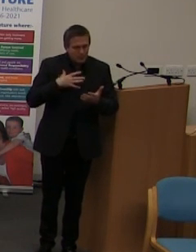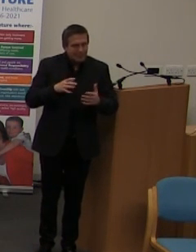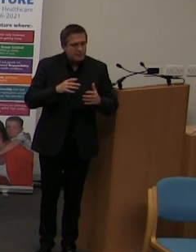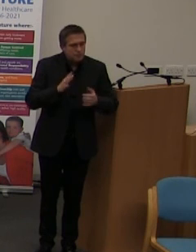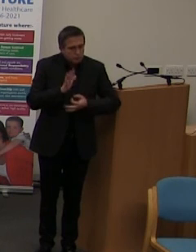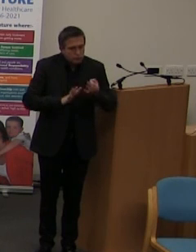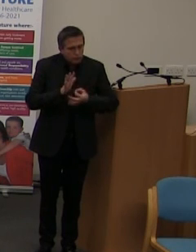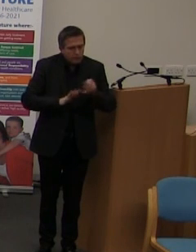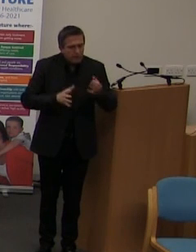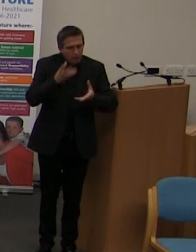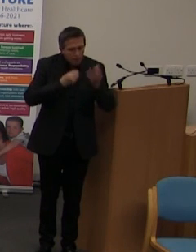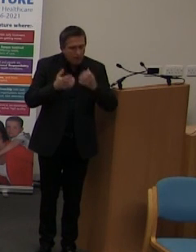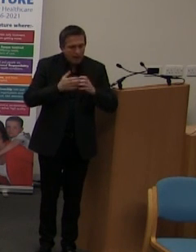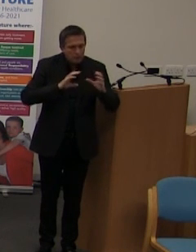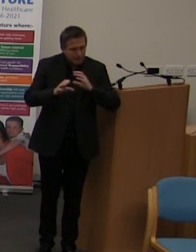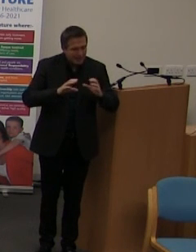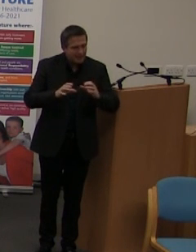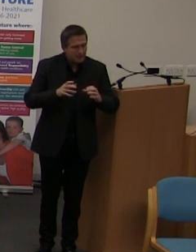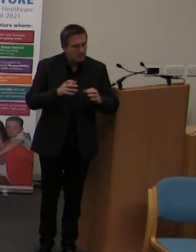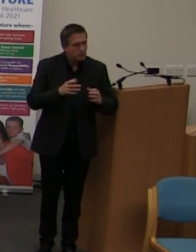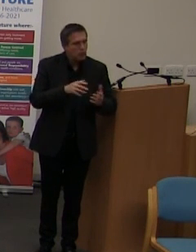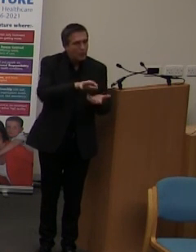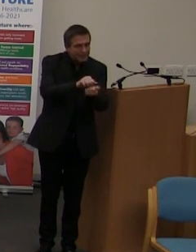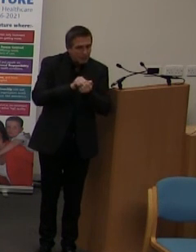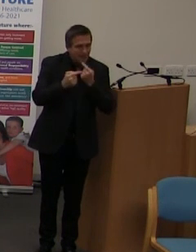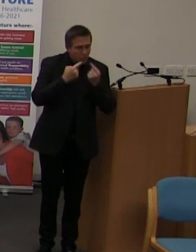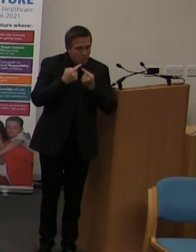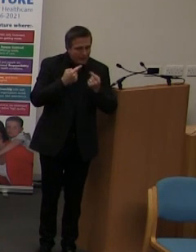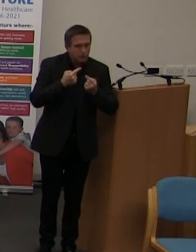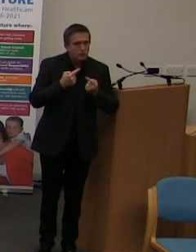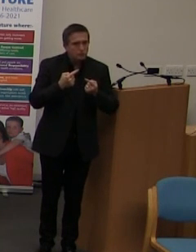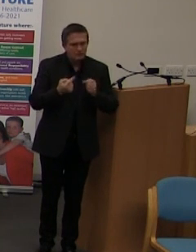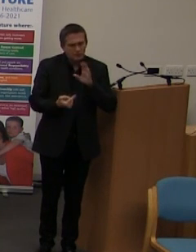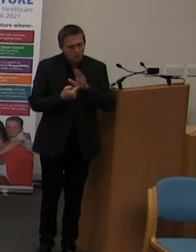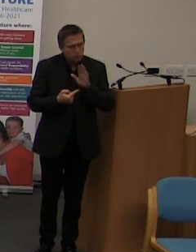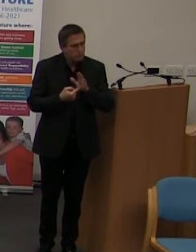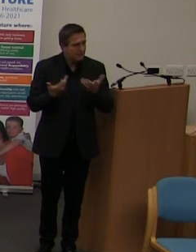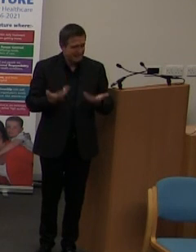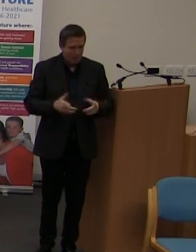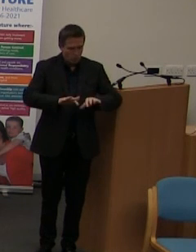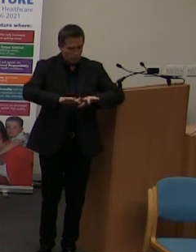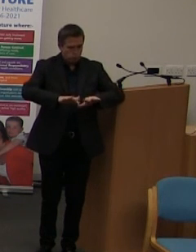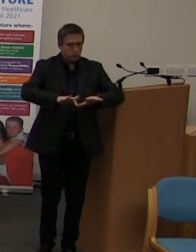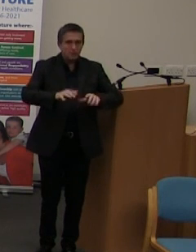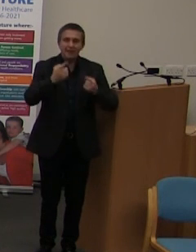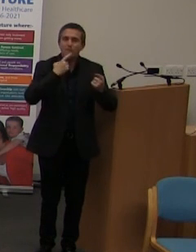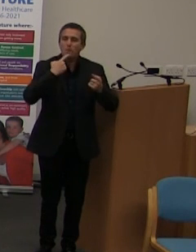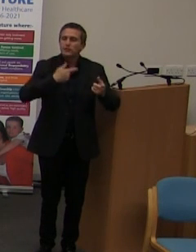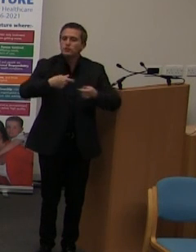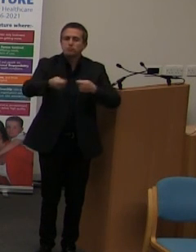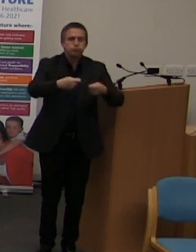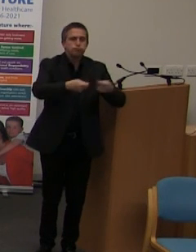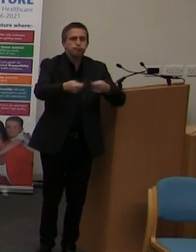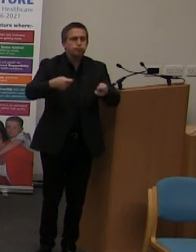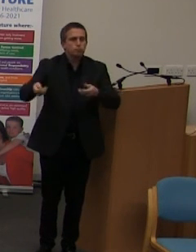learn from, and that seamless track of information, and we're getting much, much better with electronic systems. And I know some of